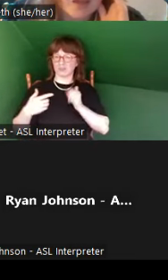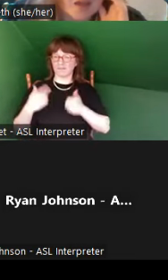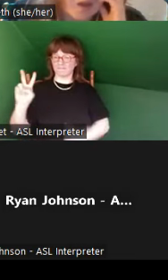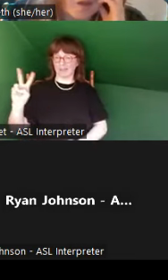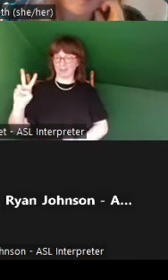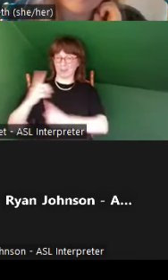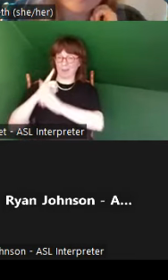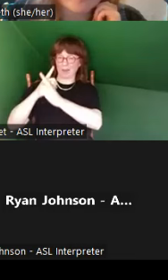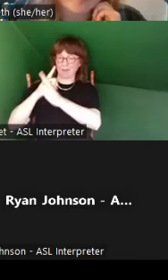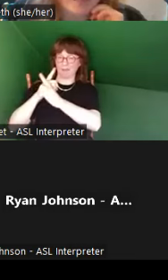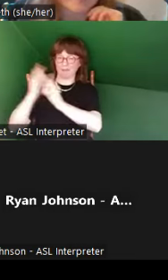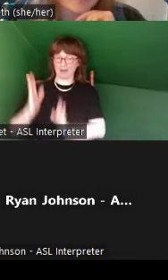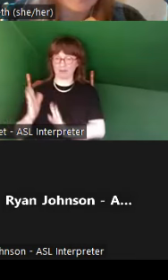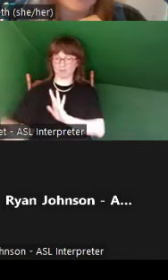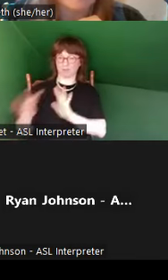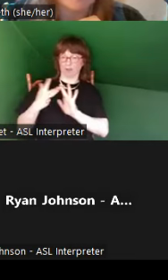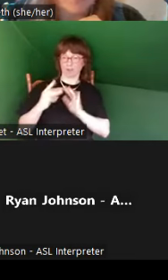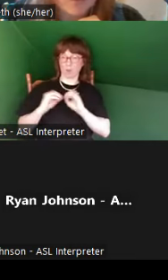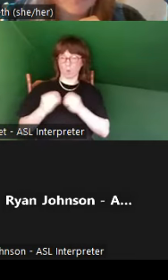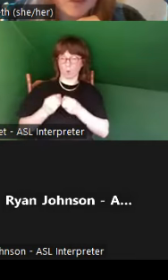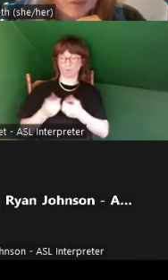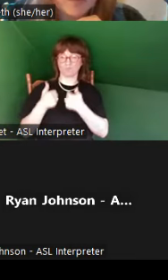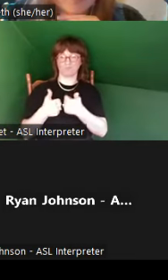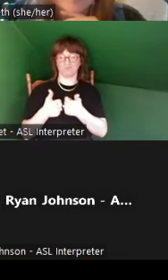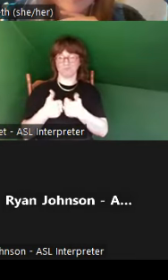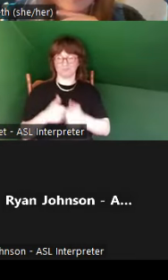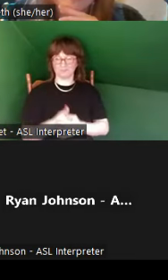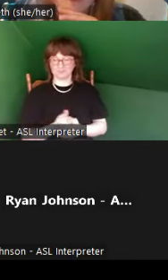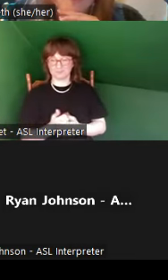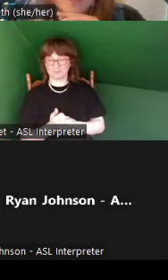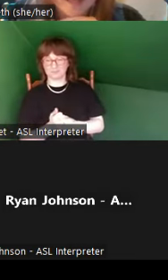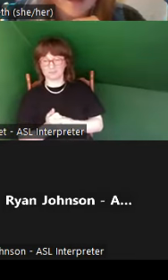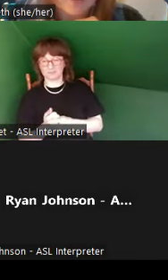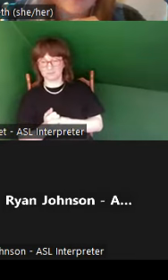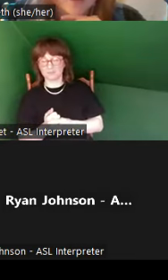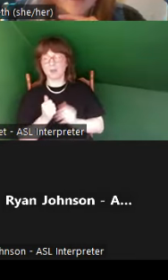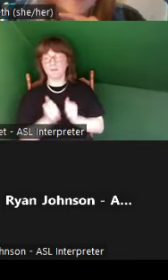great. And most of us